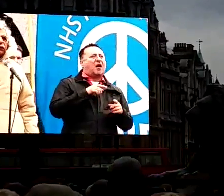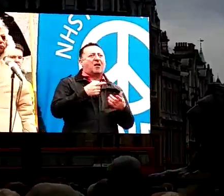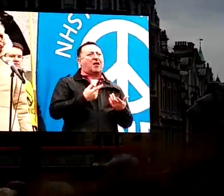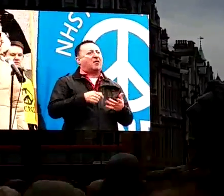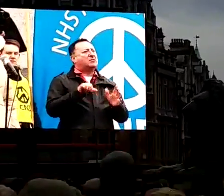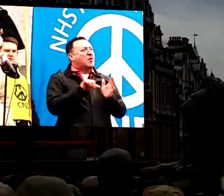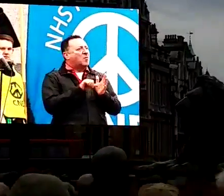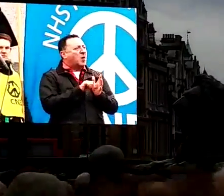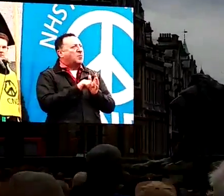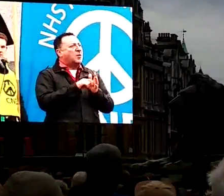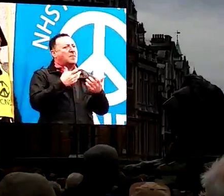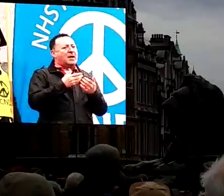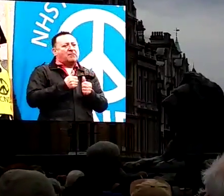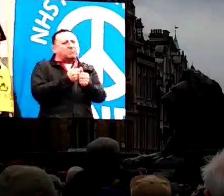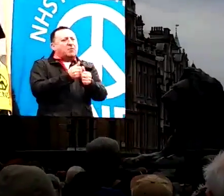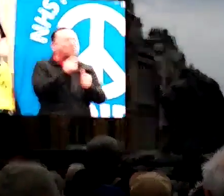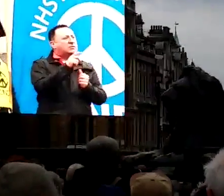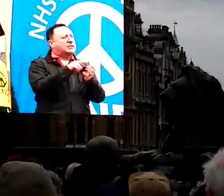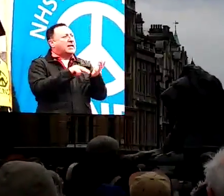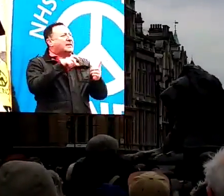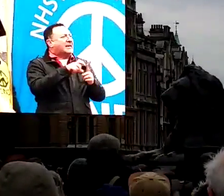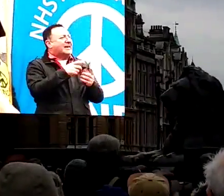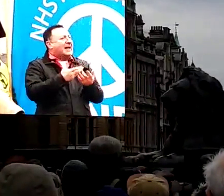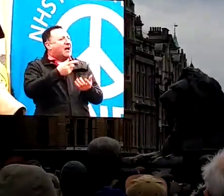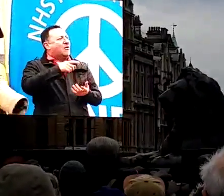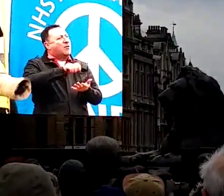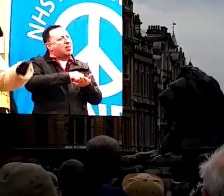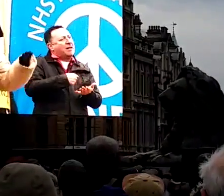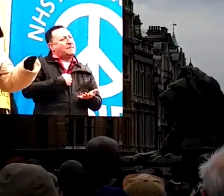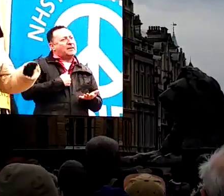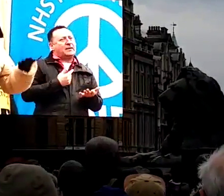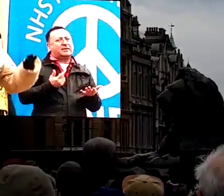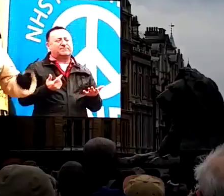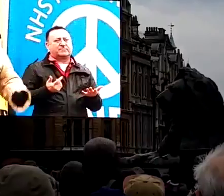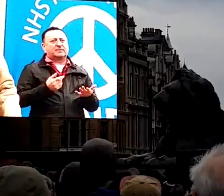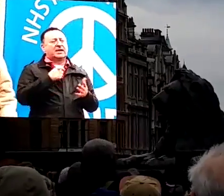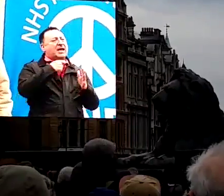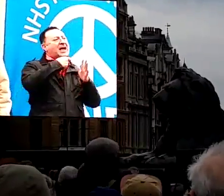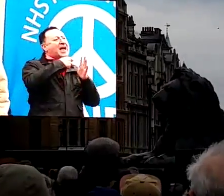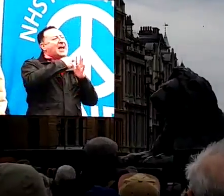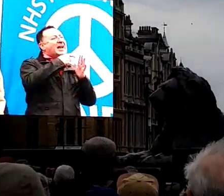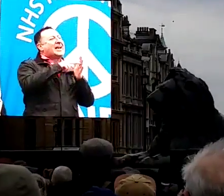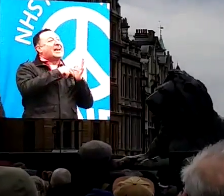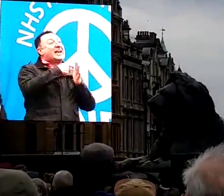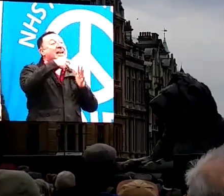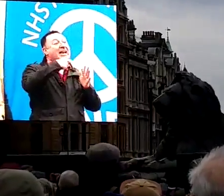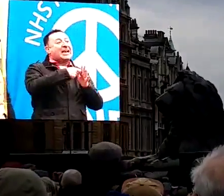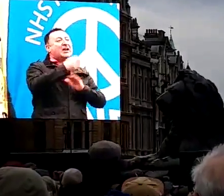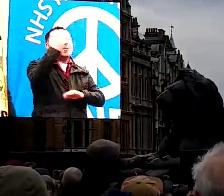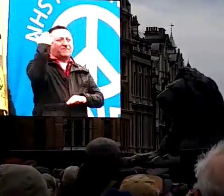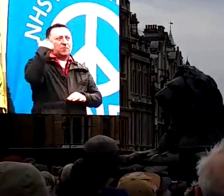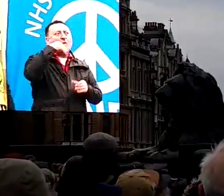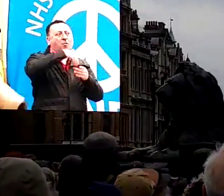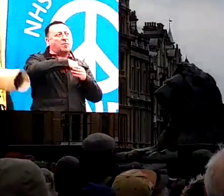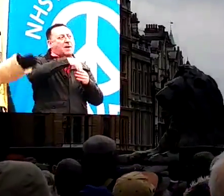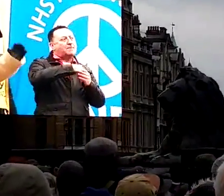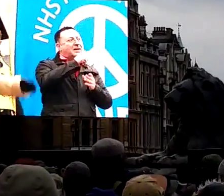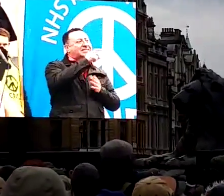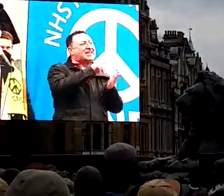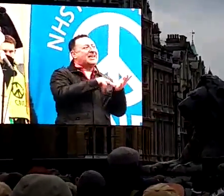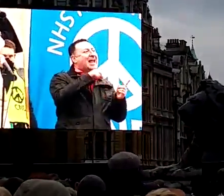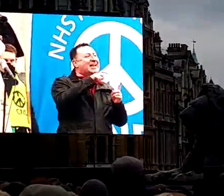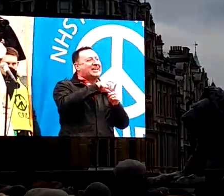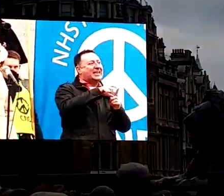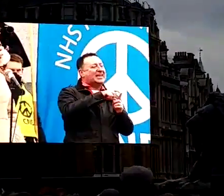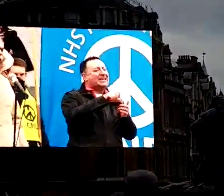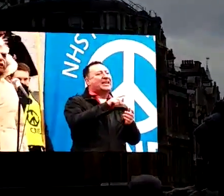attacked Corbyn for today? Kinnock used to be a member of CND once upon a time, then he